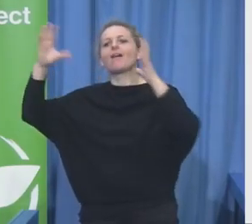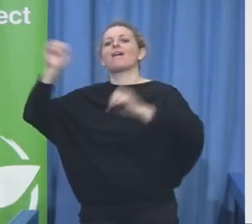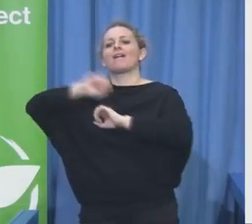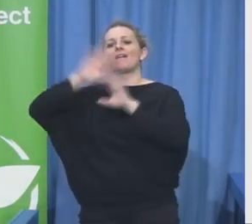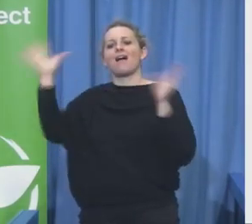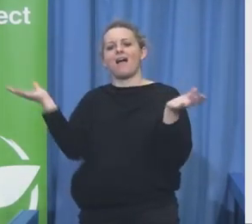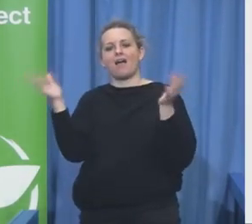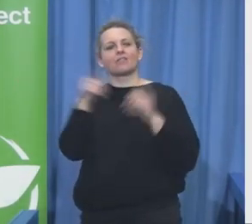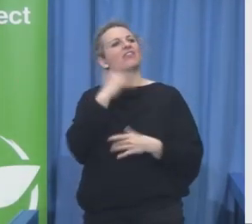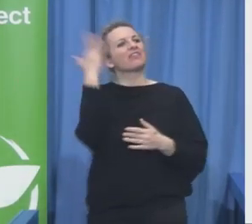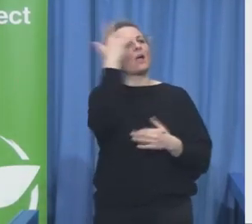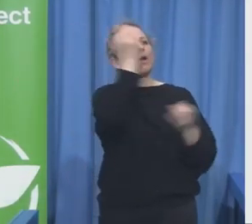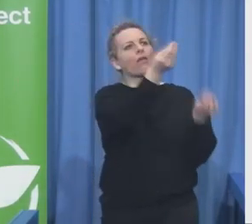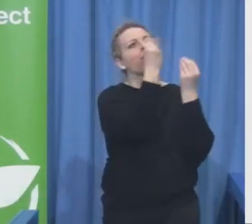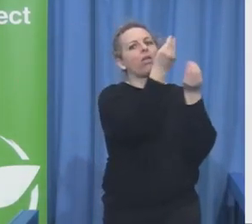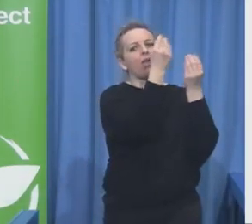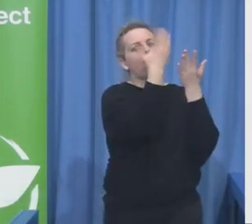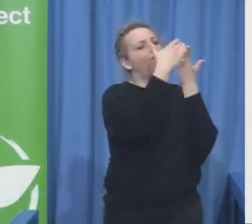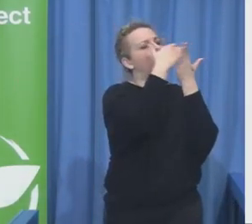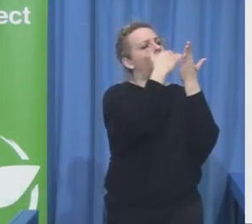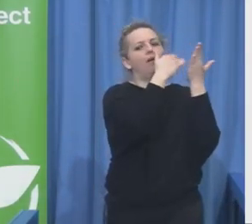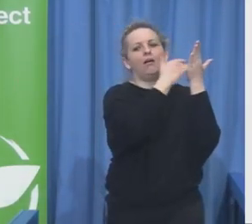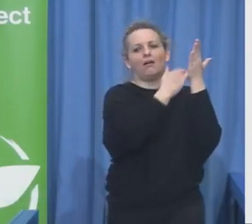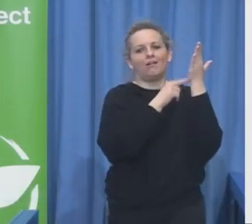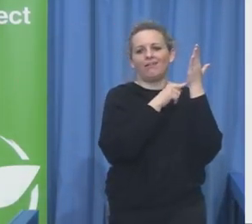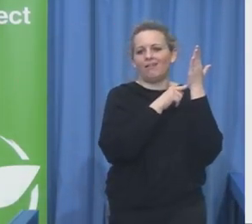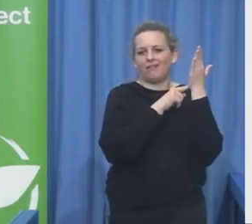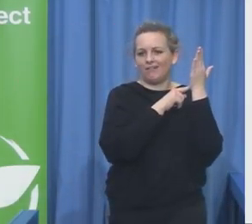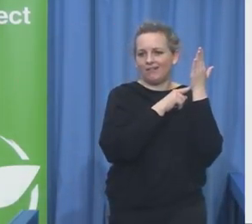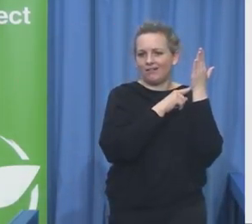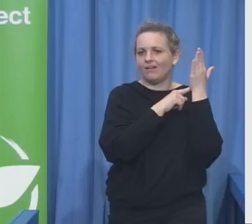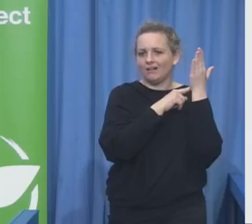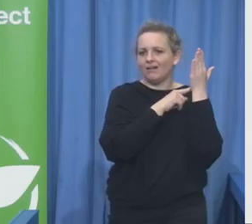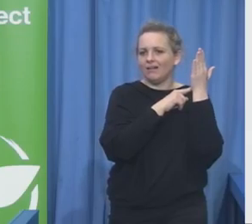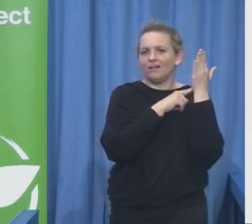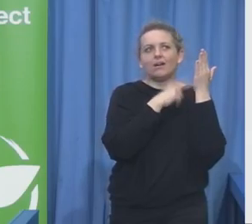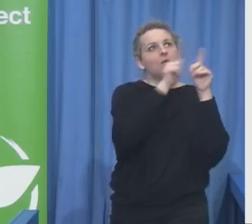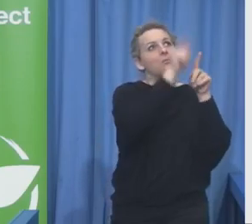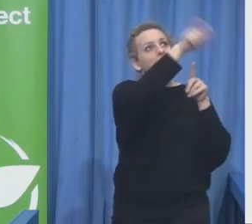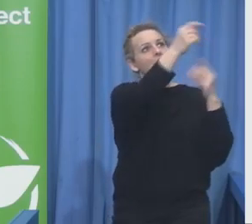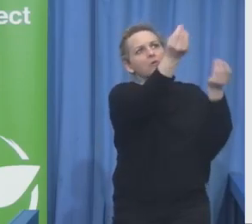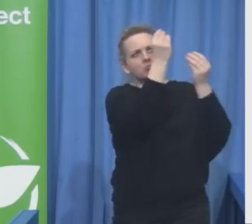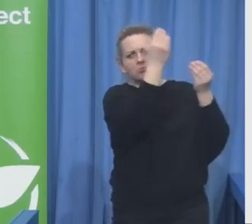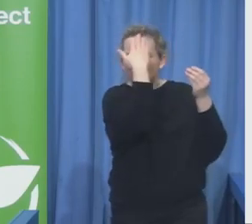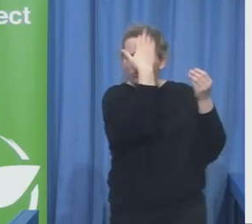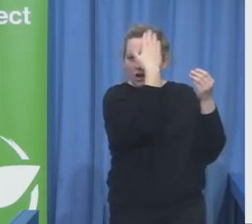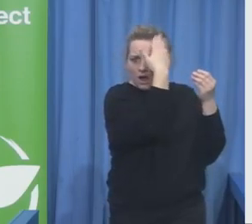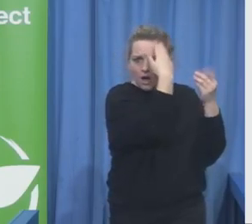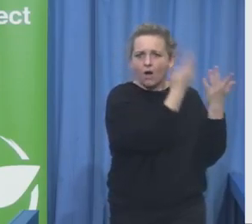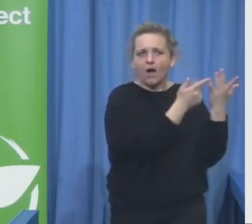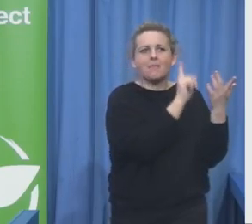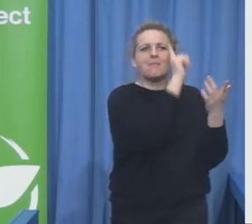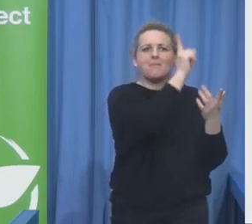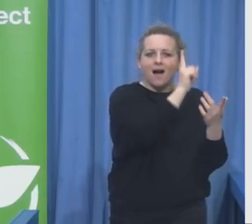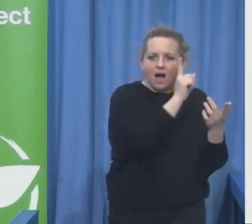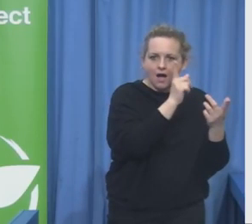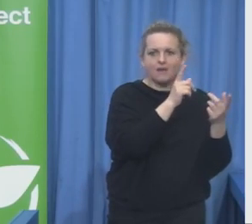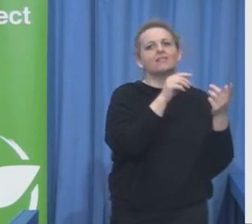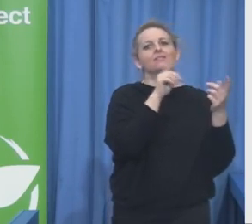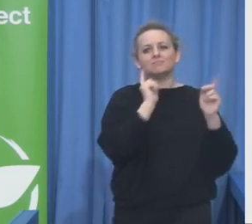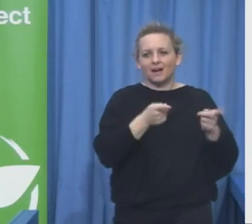want to know that they feel comfortable doing this. And the only way they're going to build that disability confidence is if they're